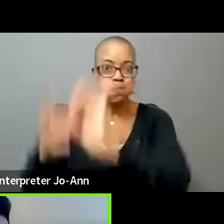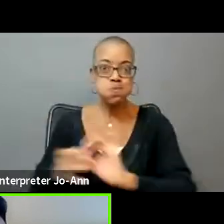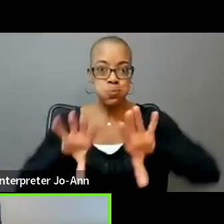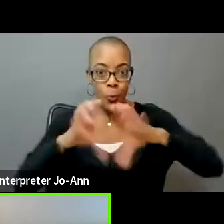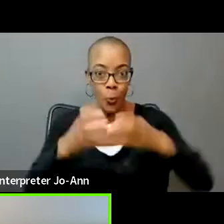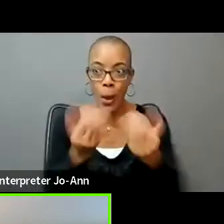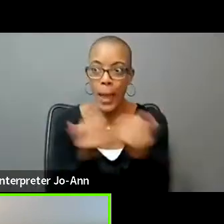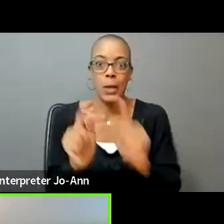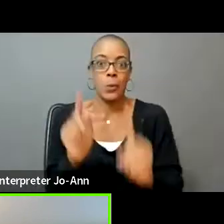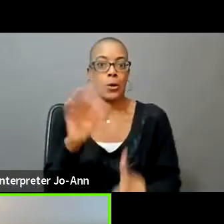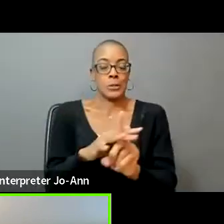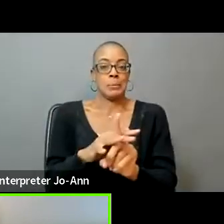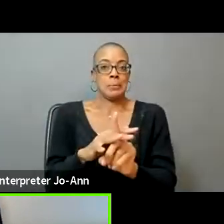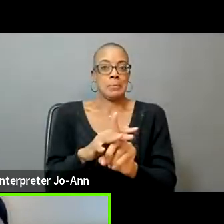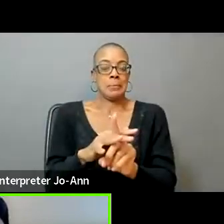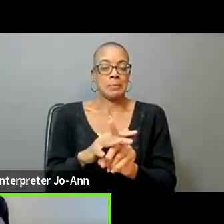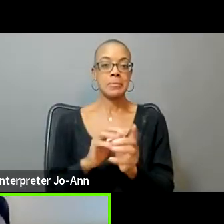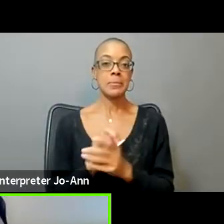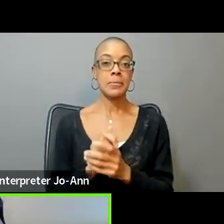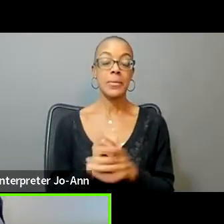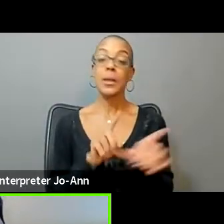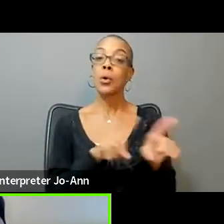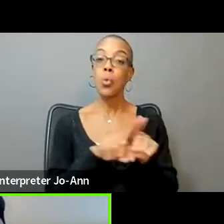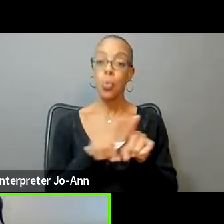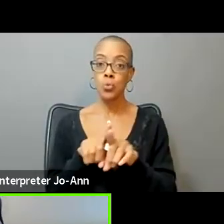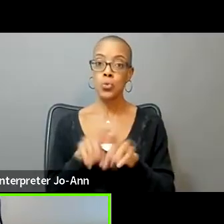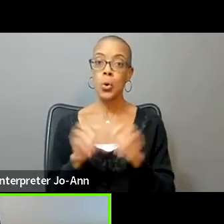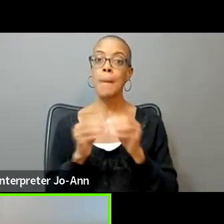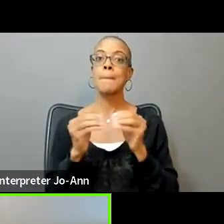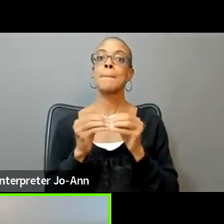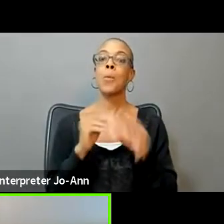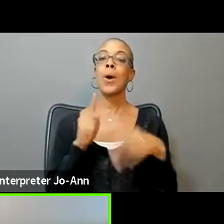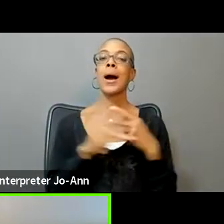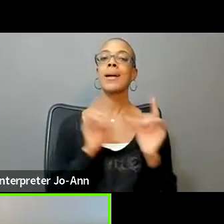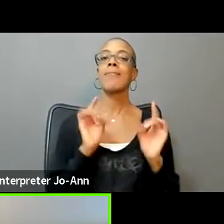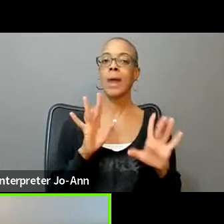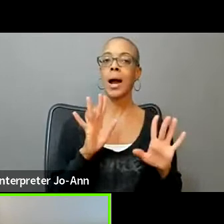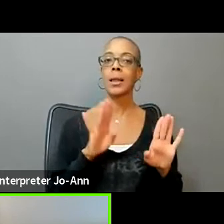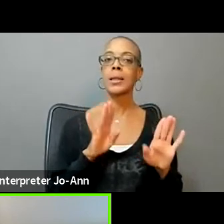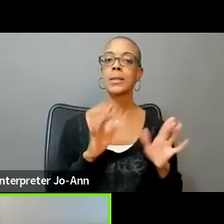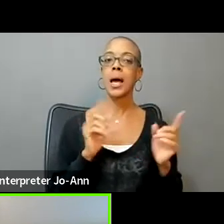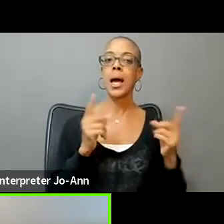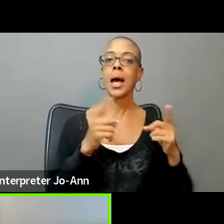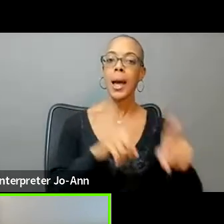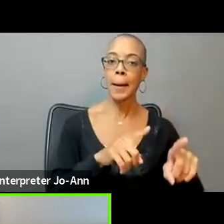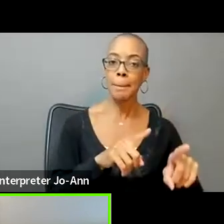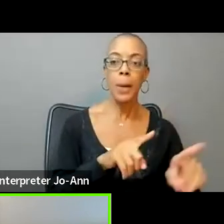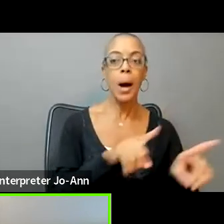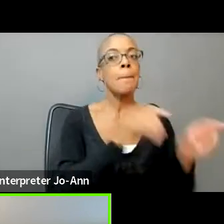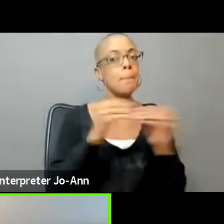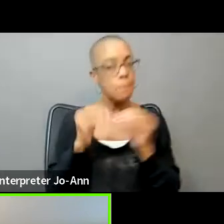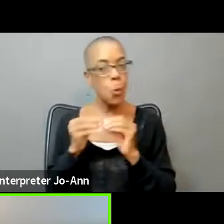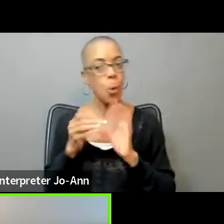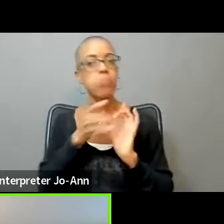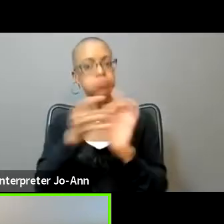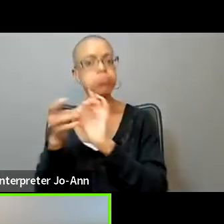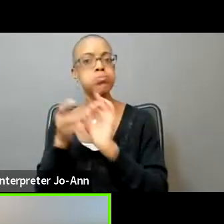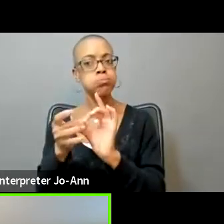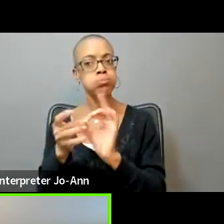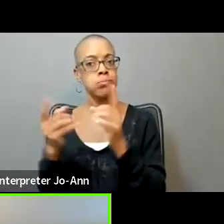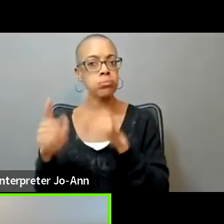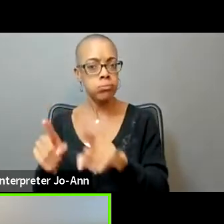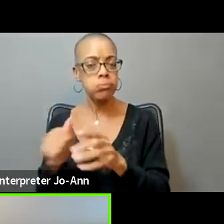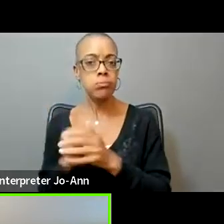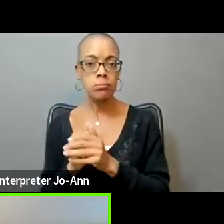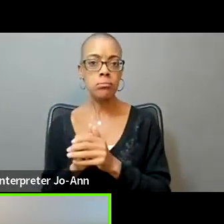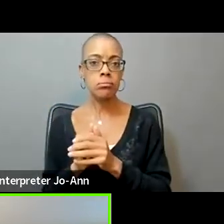attend. And I'm with that also more forms of violence open up, but I think also more points of connection also opened up to think